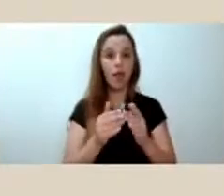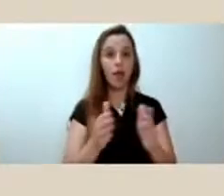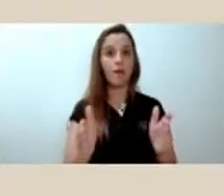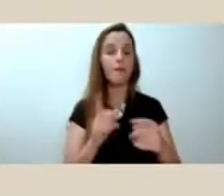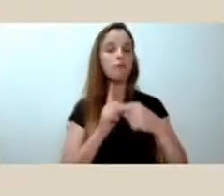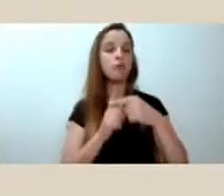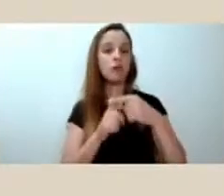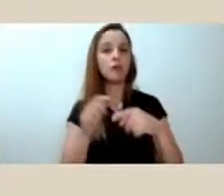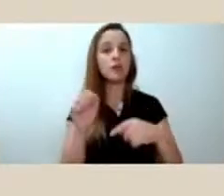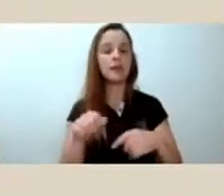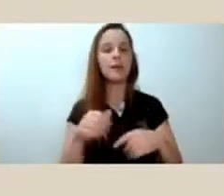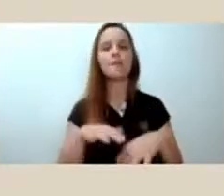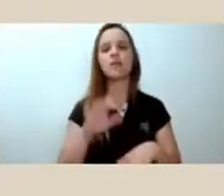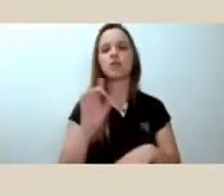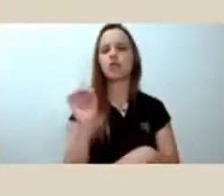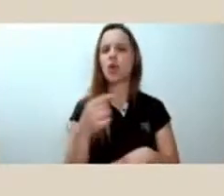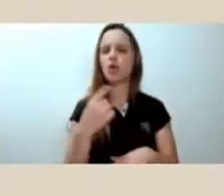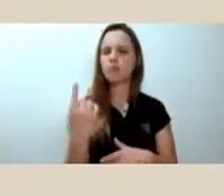are still very far from